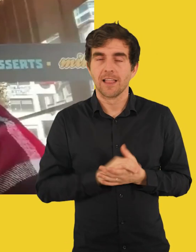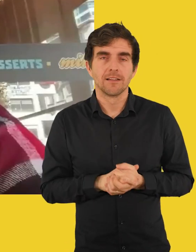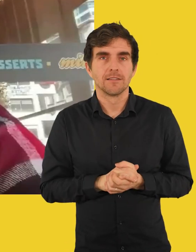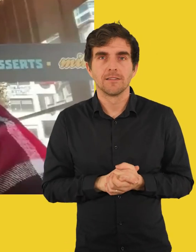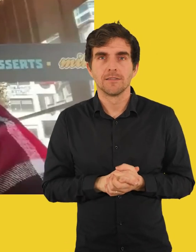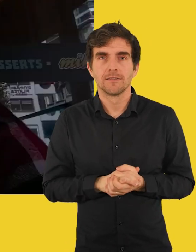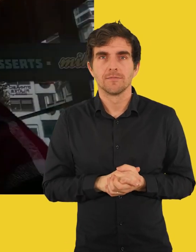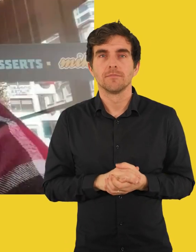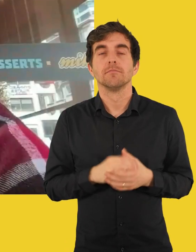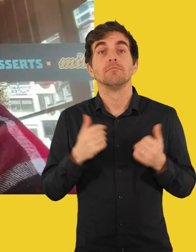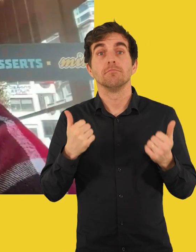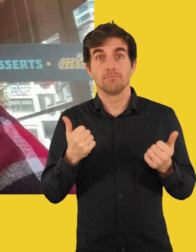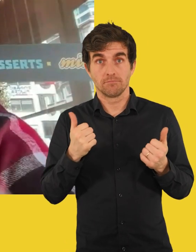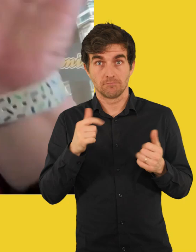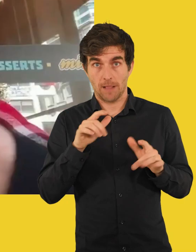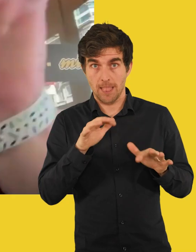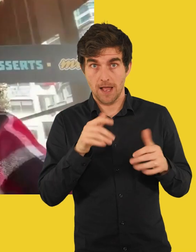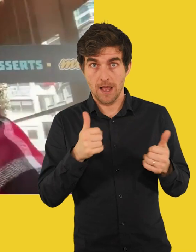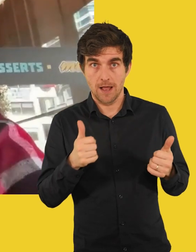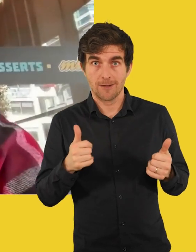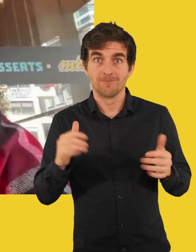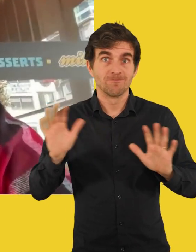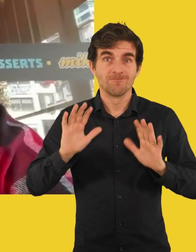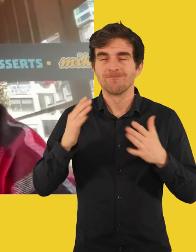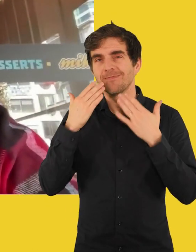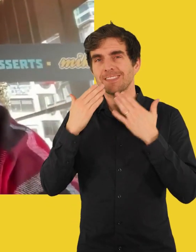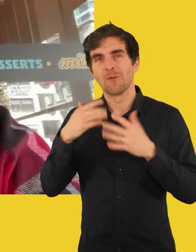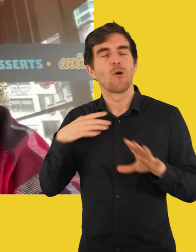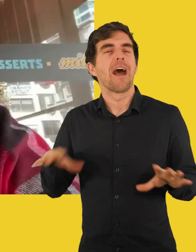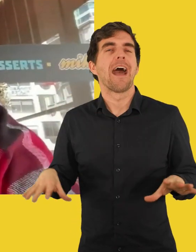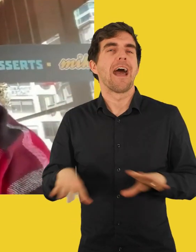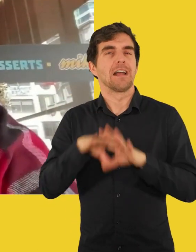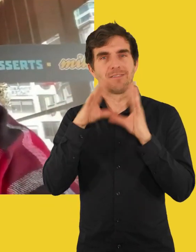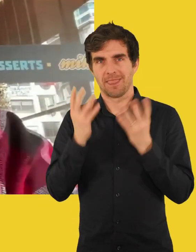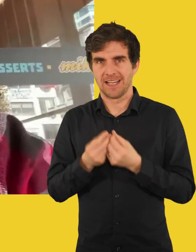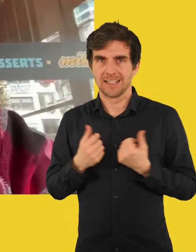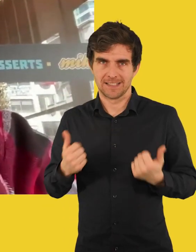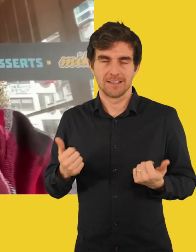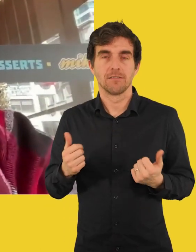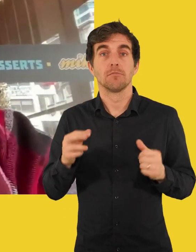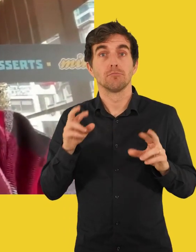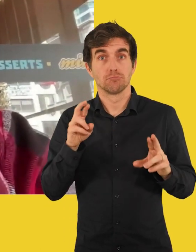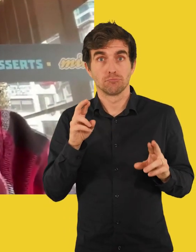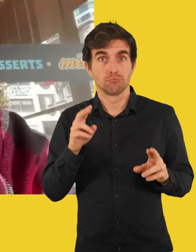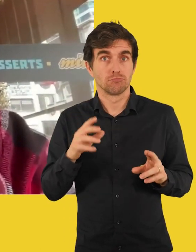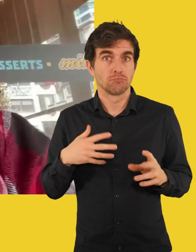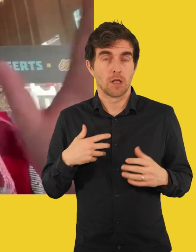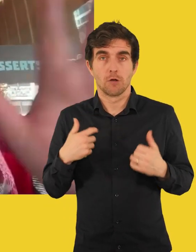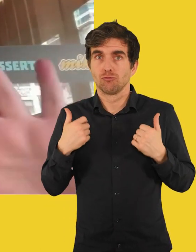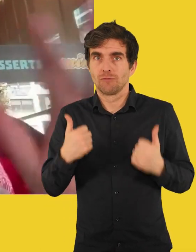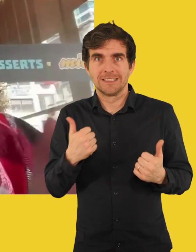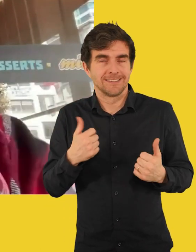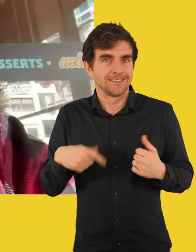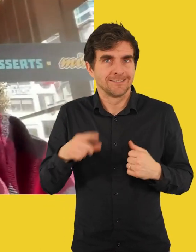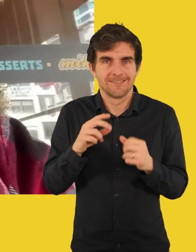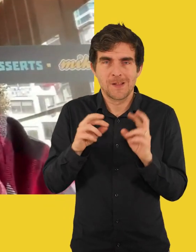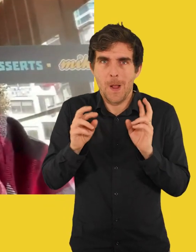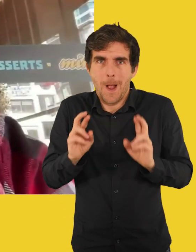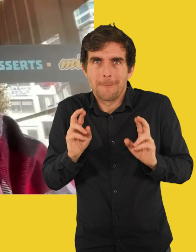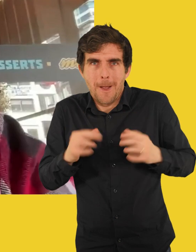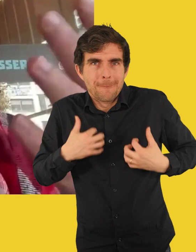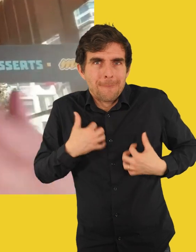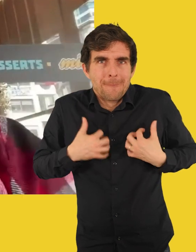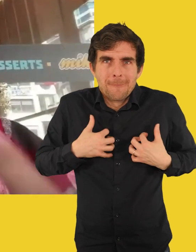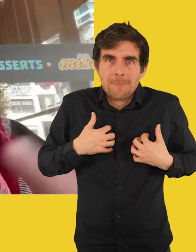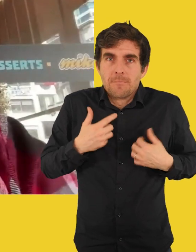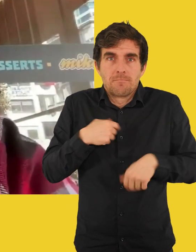us from Turkey. Ekin, are you there? Hi. Hello, Rob. Thanks for everything. Hello, everyone. It feels so great to